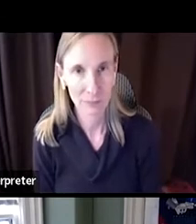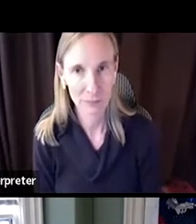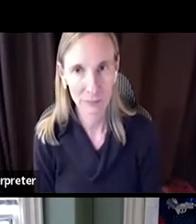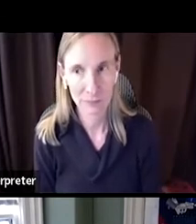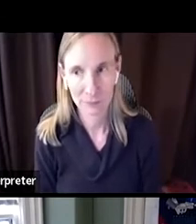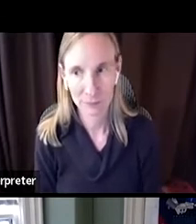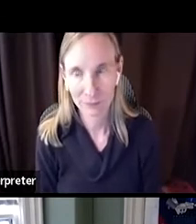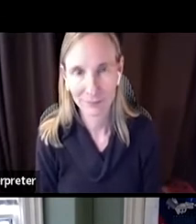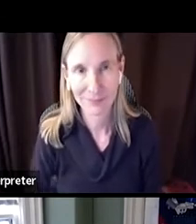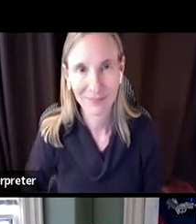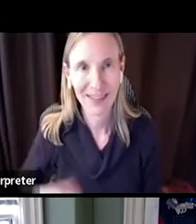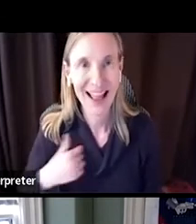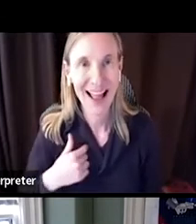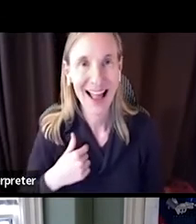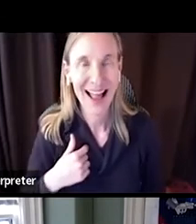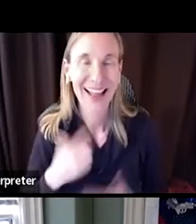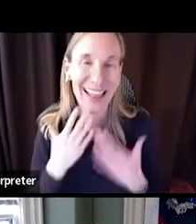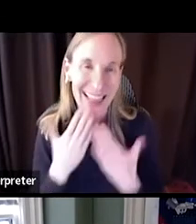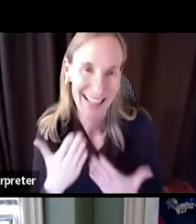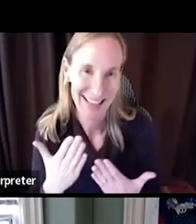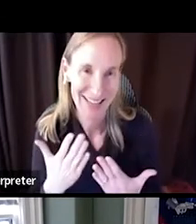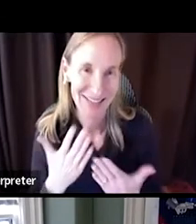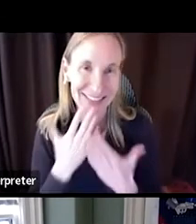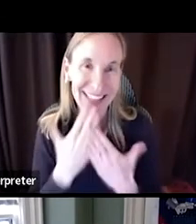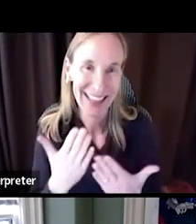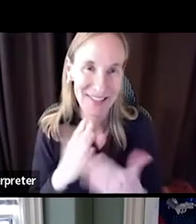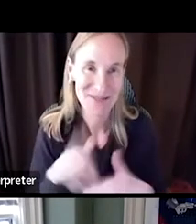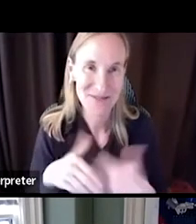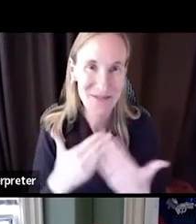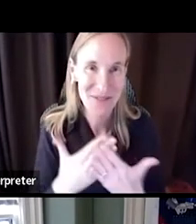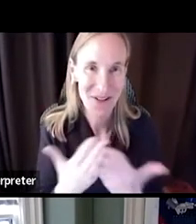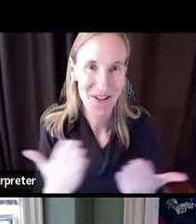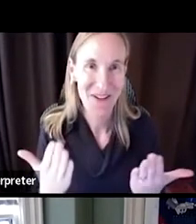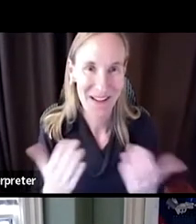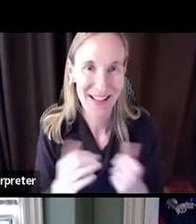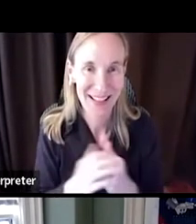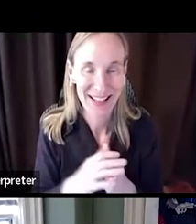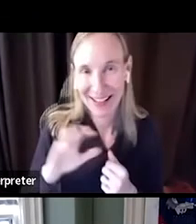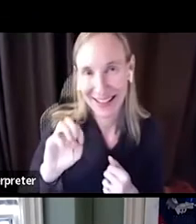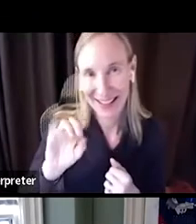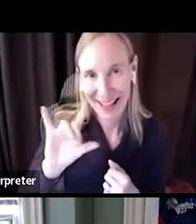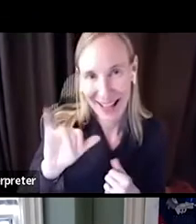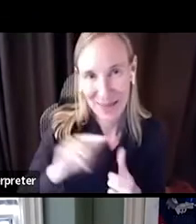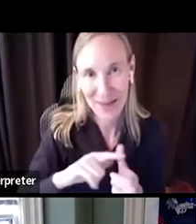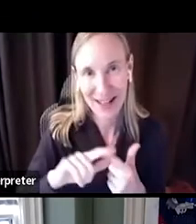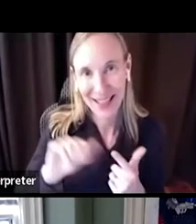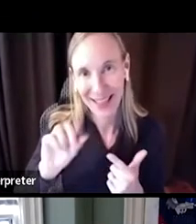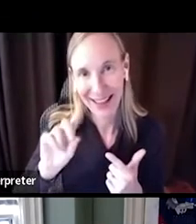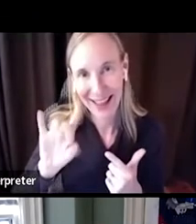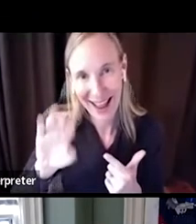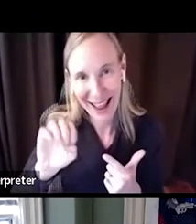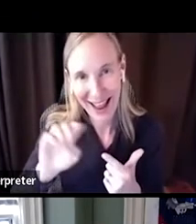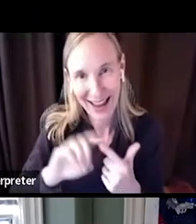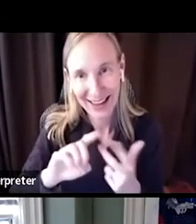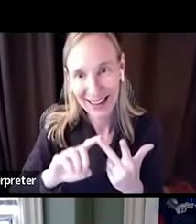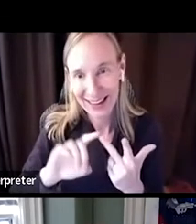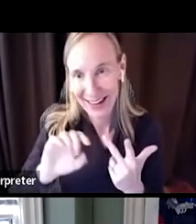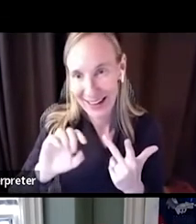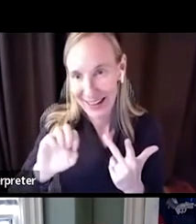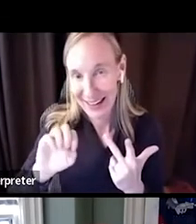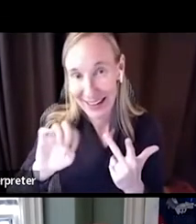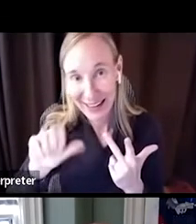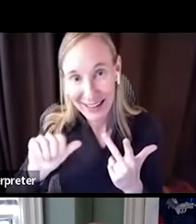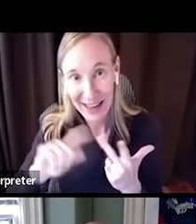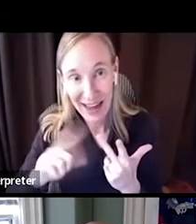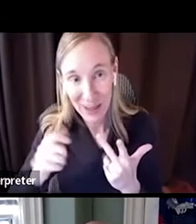I appreciate, thank you, Emily, Addy. Ina, is there anything you wish to add?